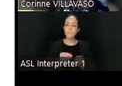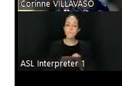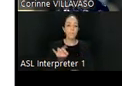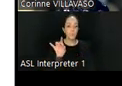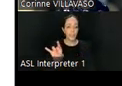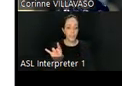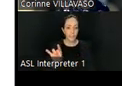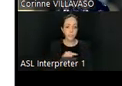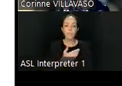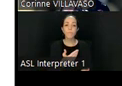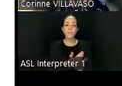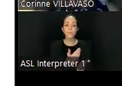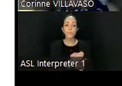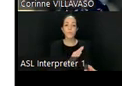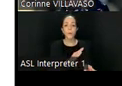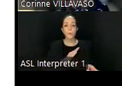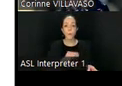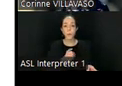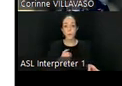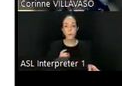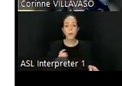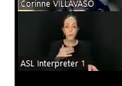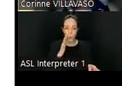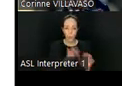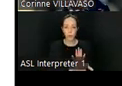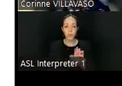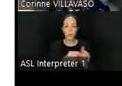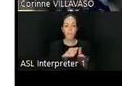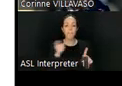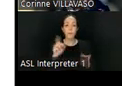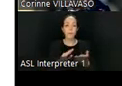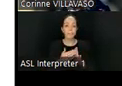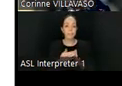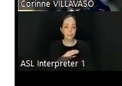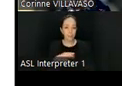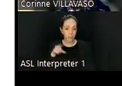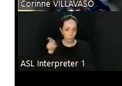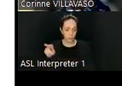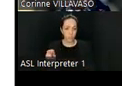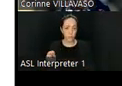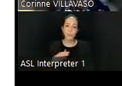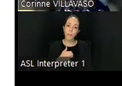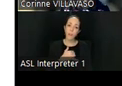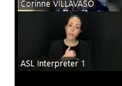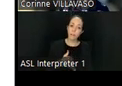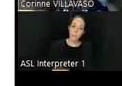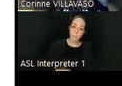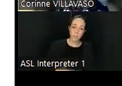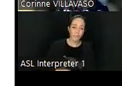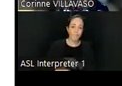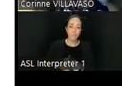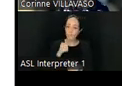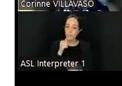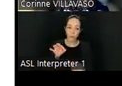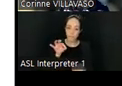eight, the new board's members shall be appointed by the City Council. The mayor, while not directly voting for the